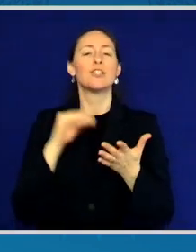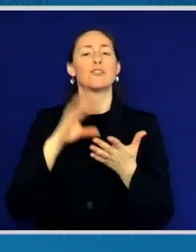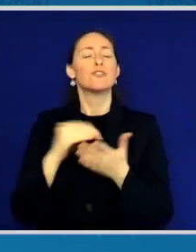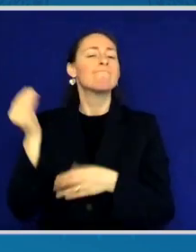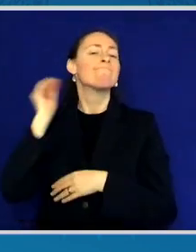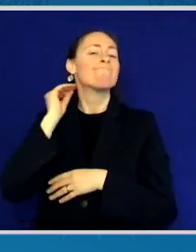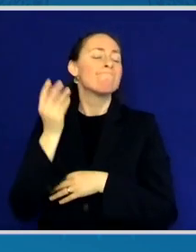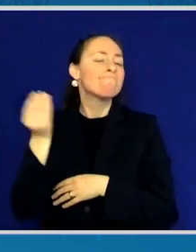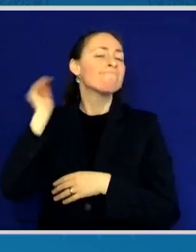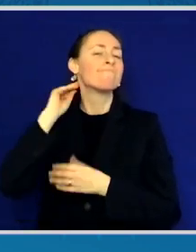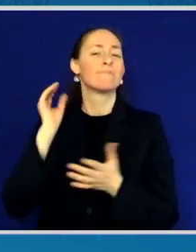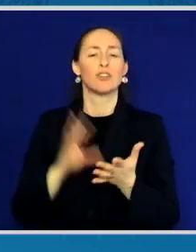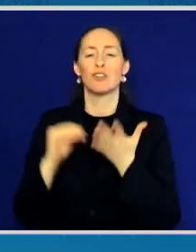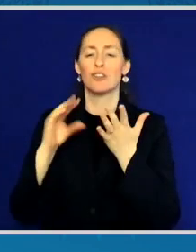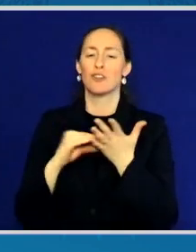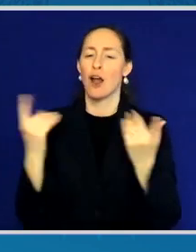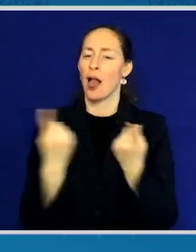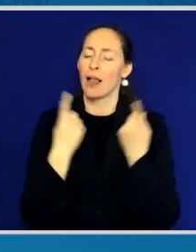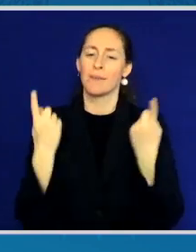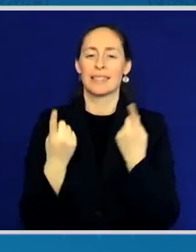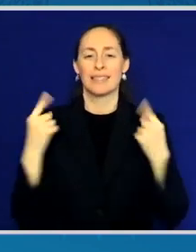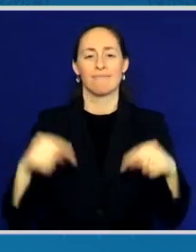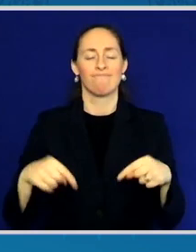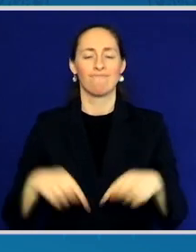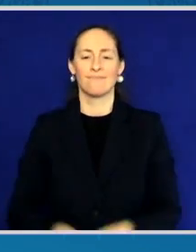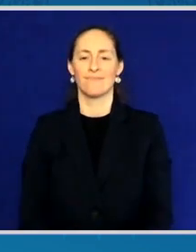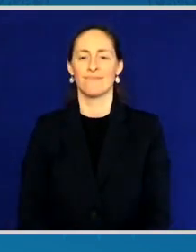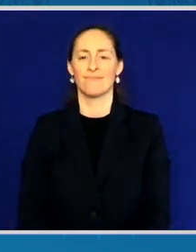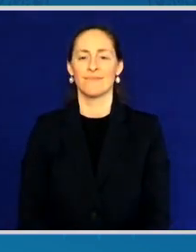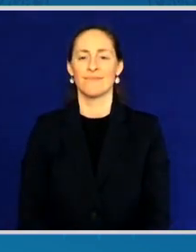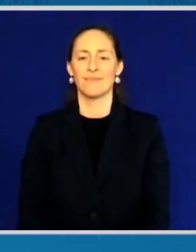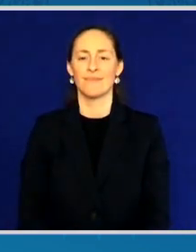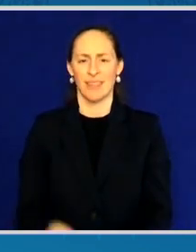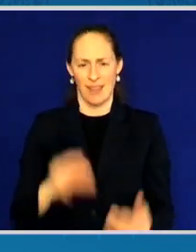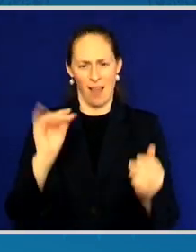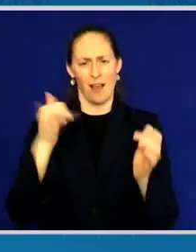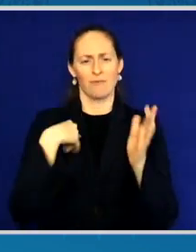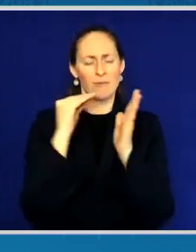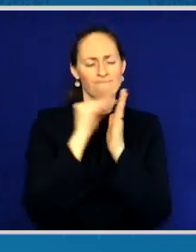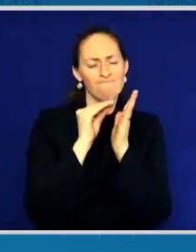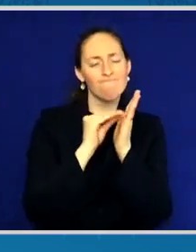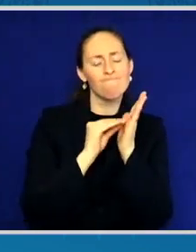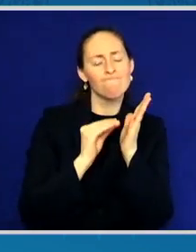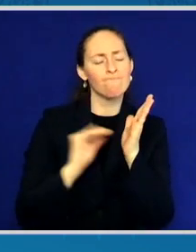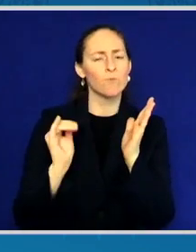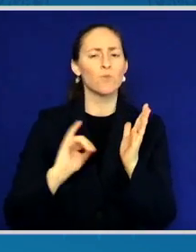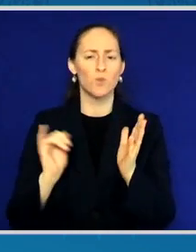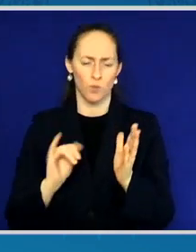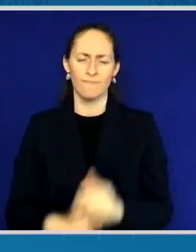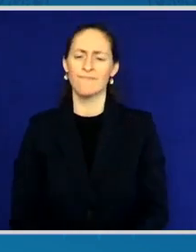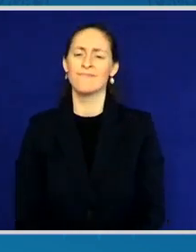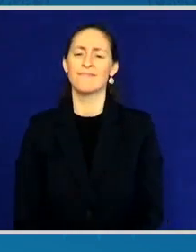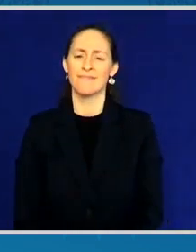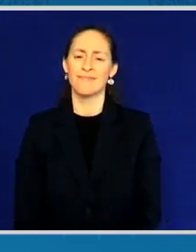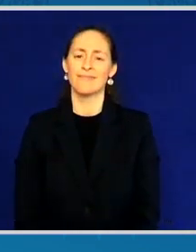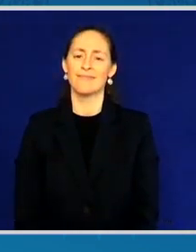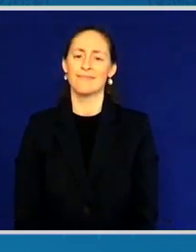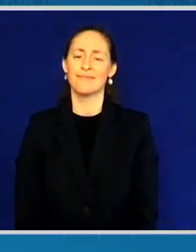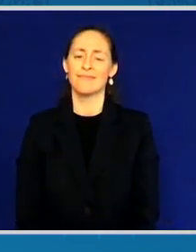But I think that what this conversation has revealed are the many